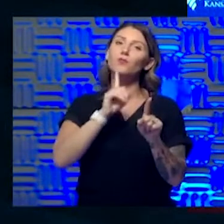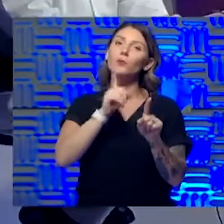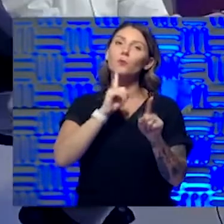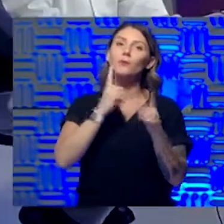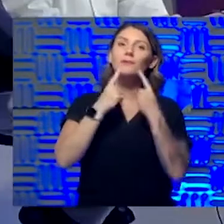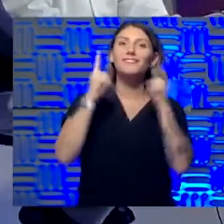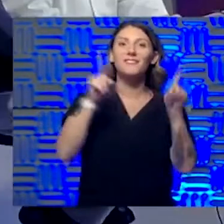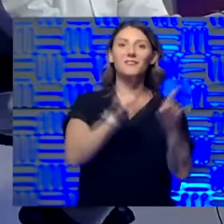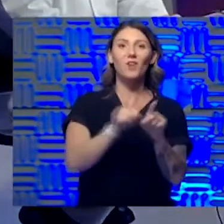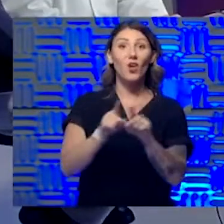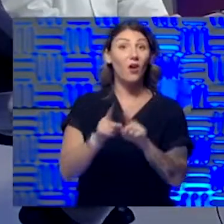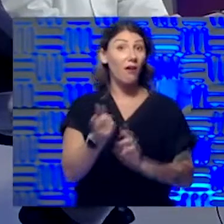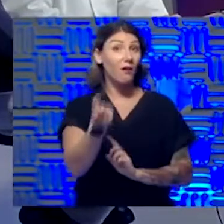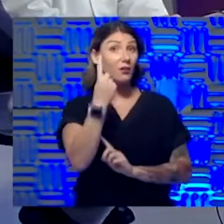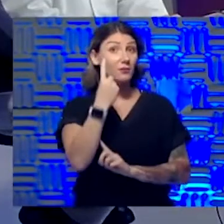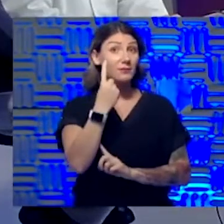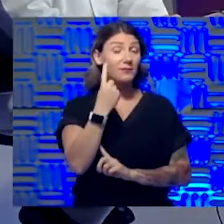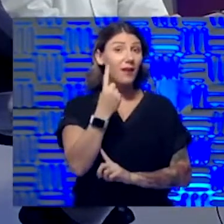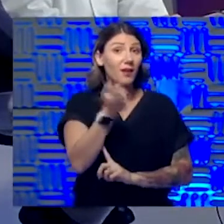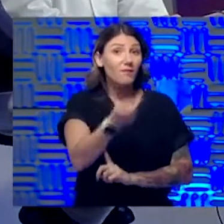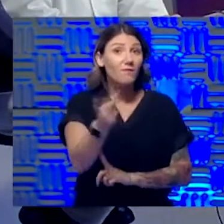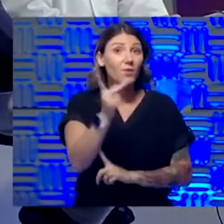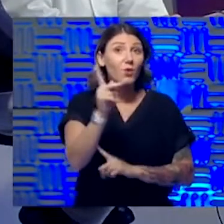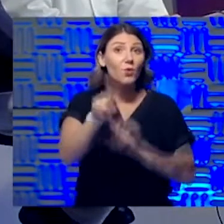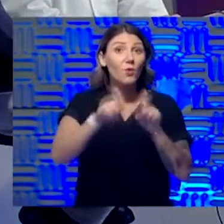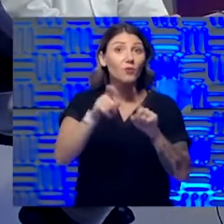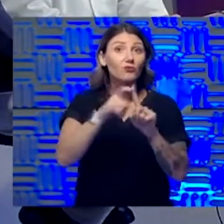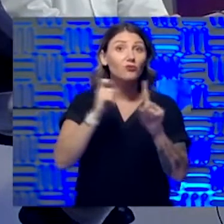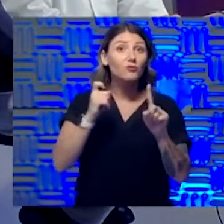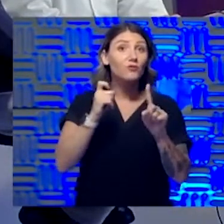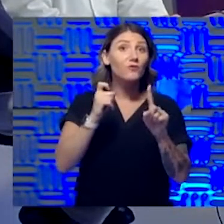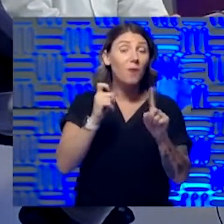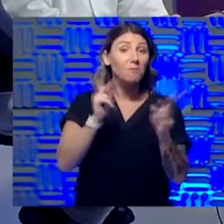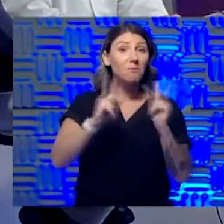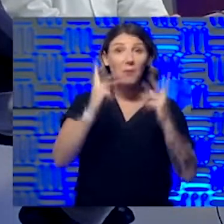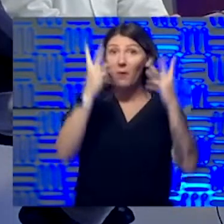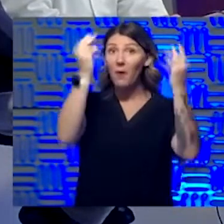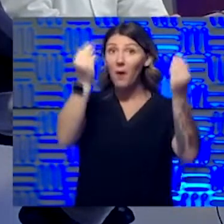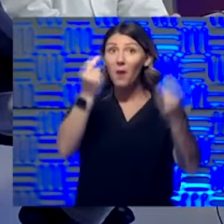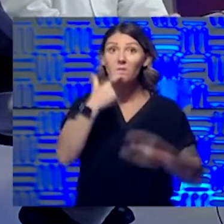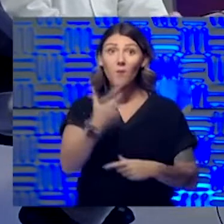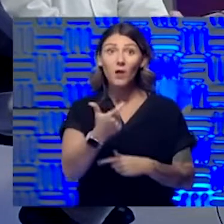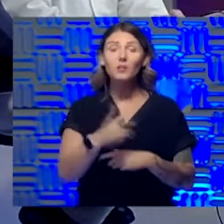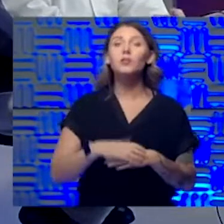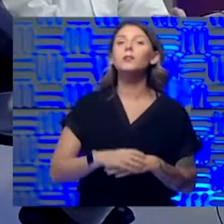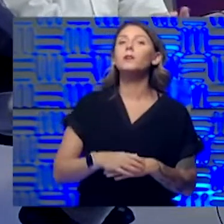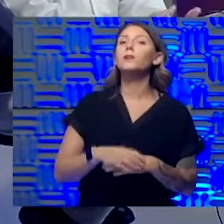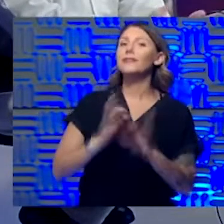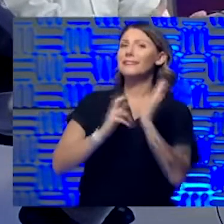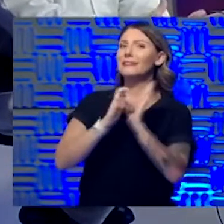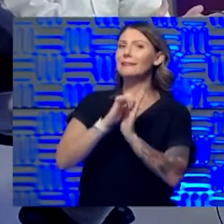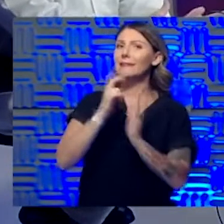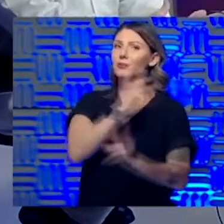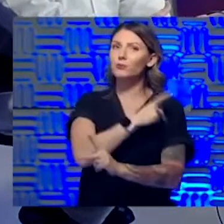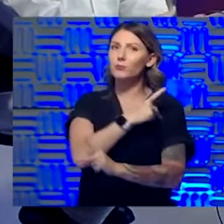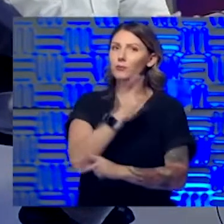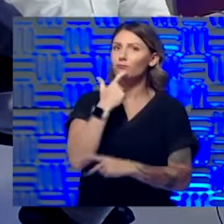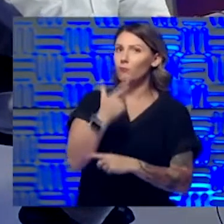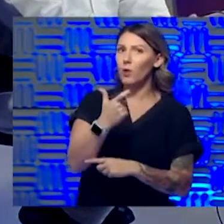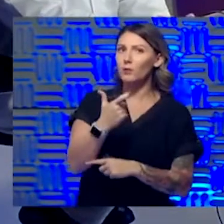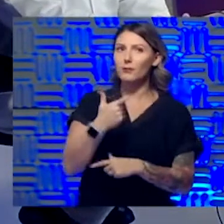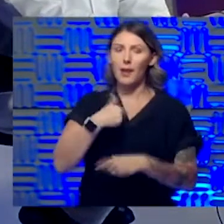understand we have some questions coming in from some of our listening audience. We do. We have some cancer patients that are watching. One of the questions is, I am